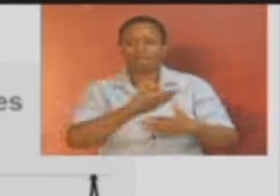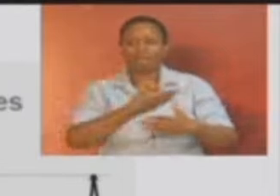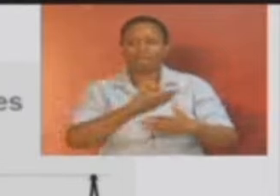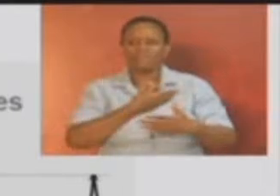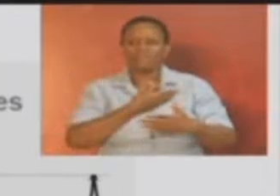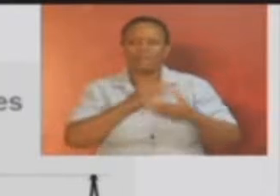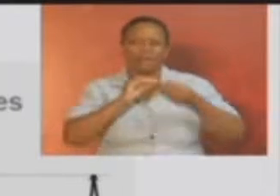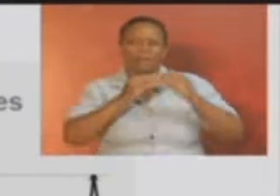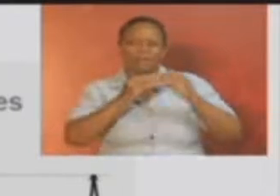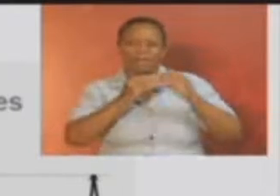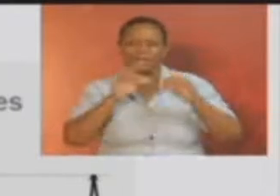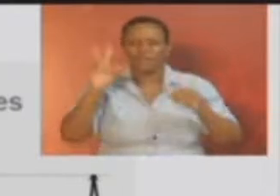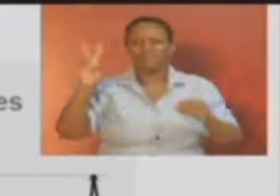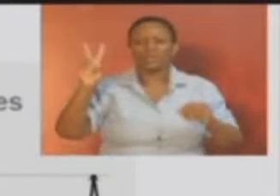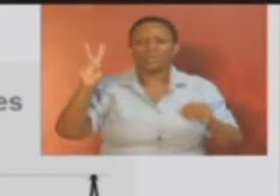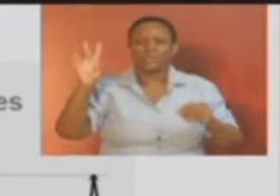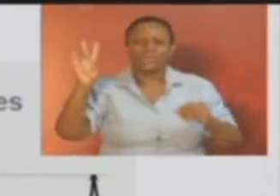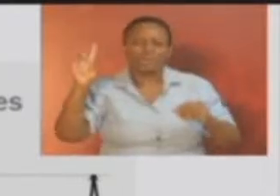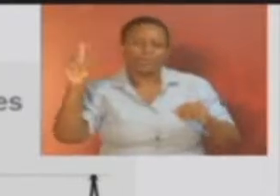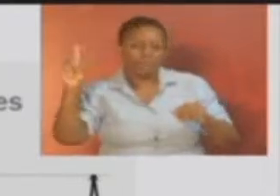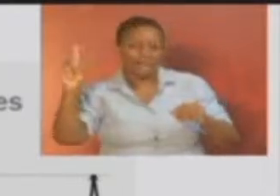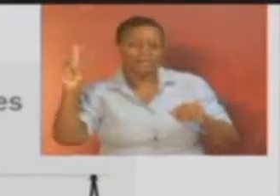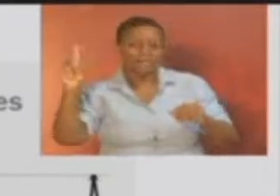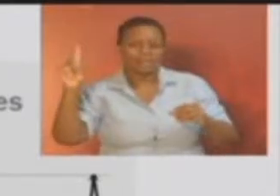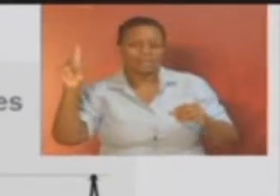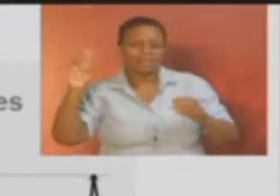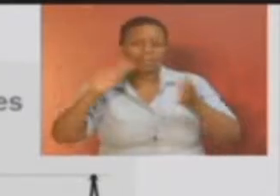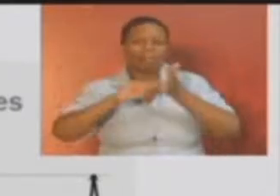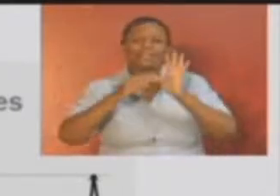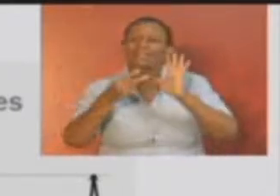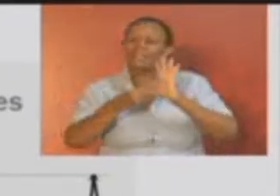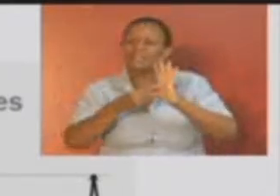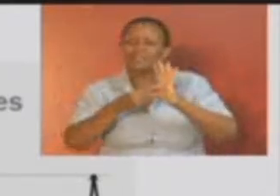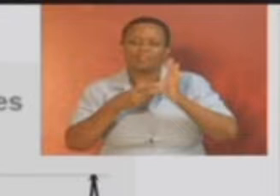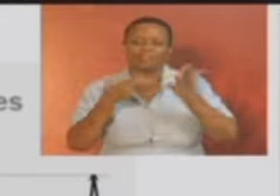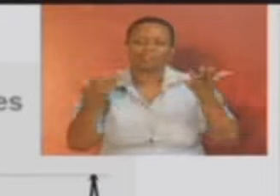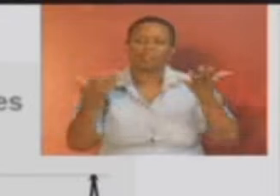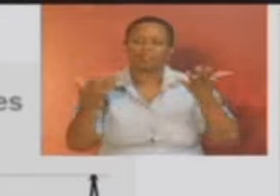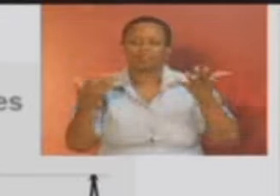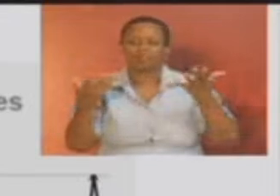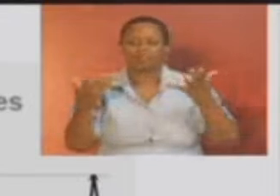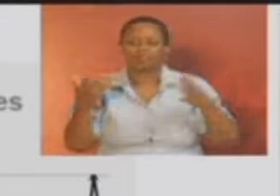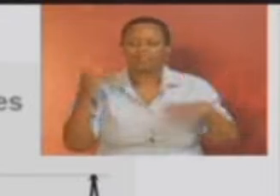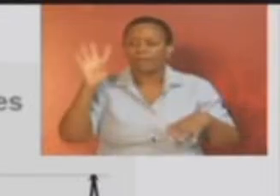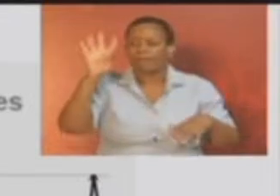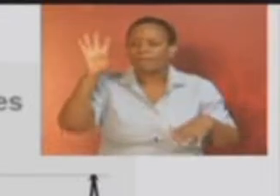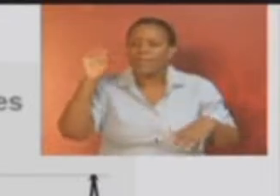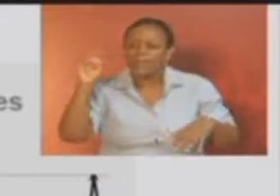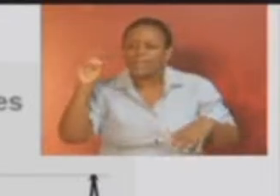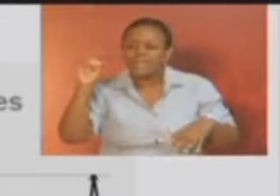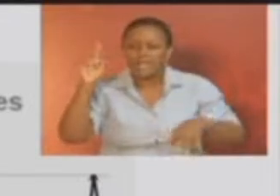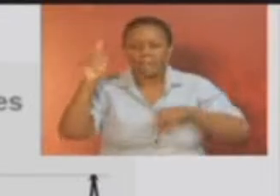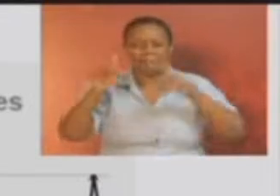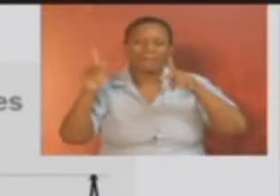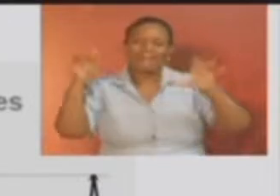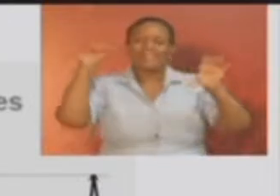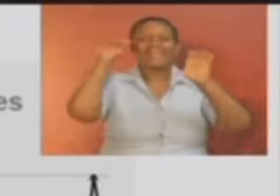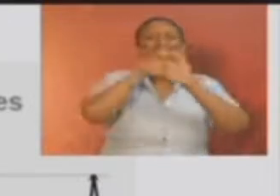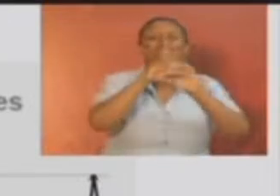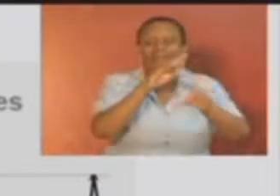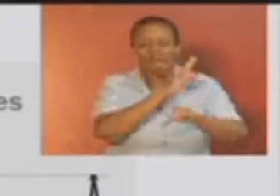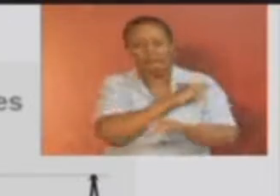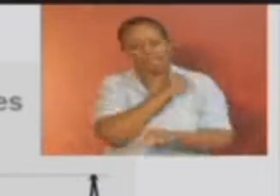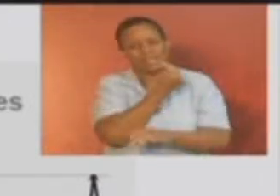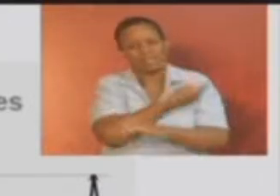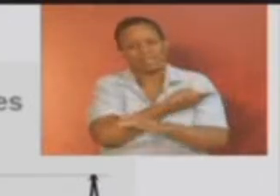additional 40 patients a day in a hospital system in Trinidad and Tobago, where the bulk of patients are being hospitalized